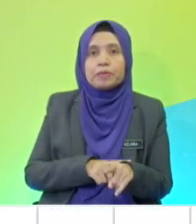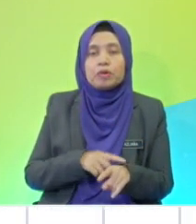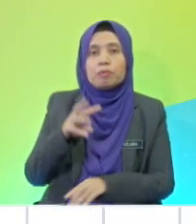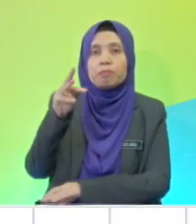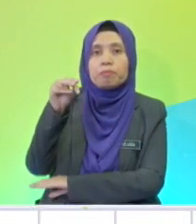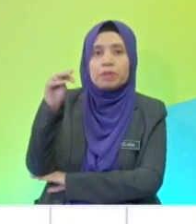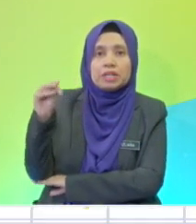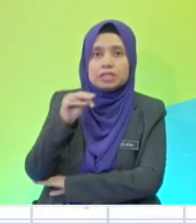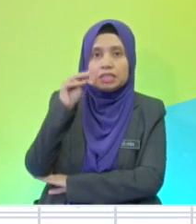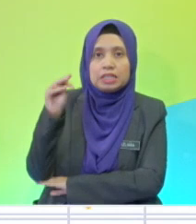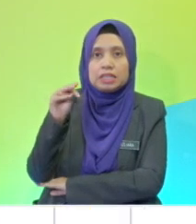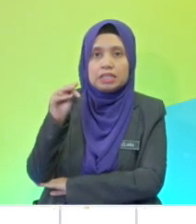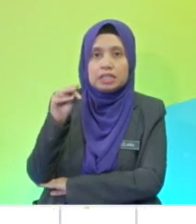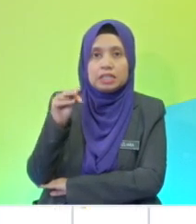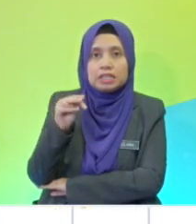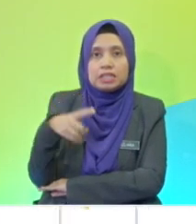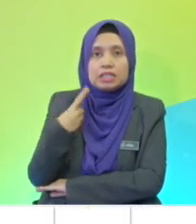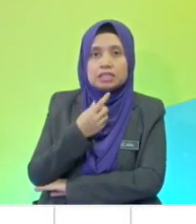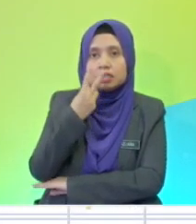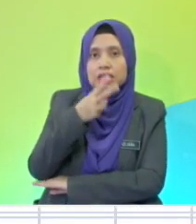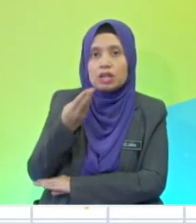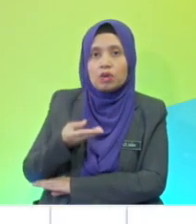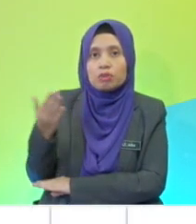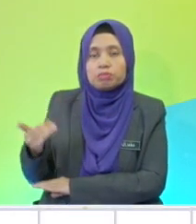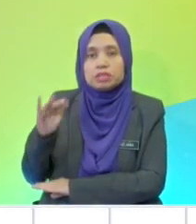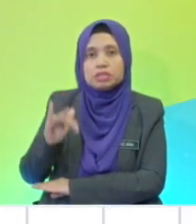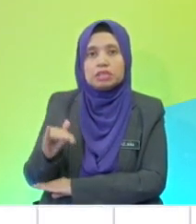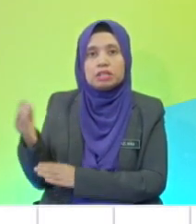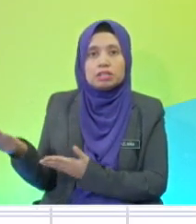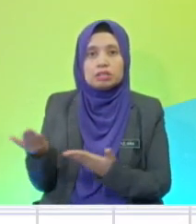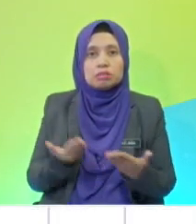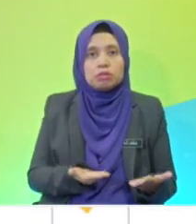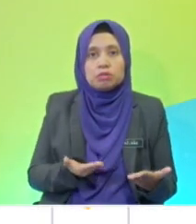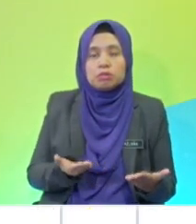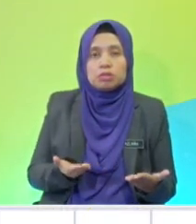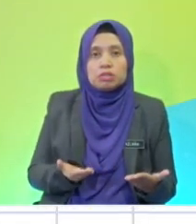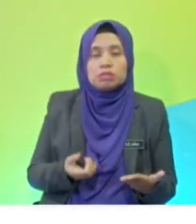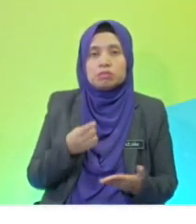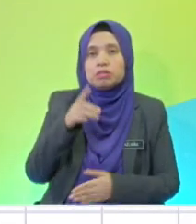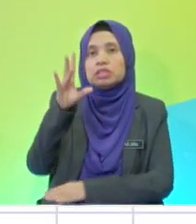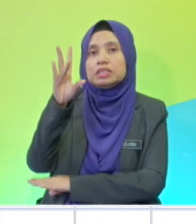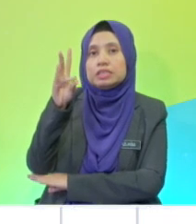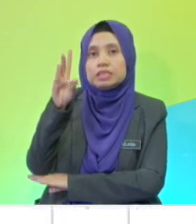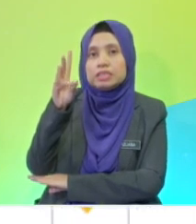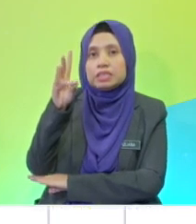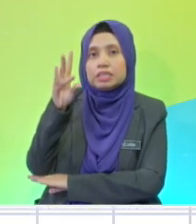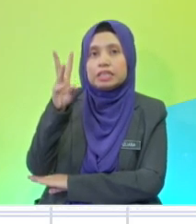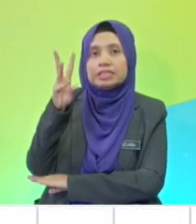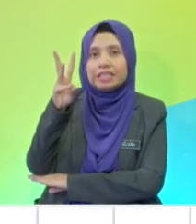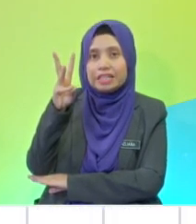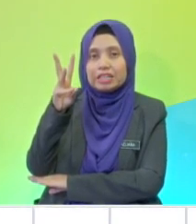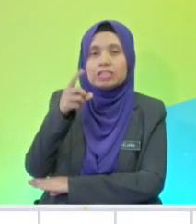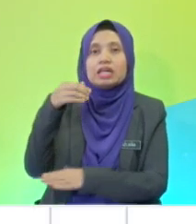On Monday, we'll look at the things you bring in, choose the 6 most interesting, and put them in